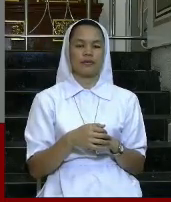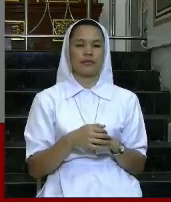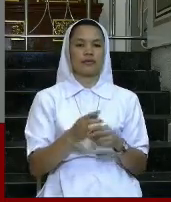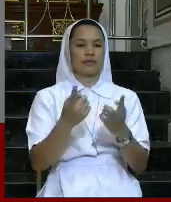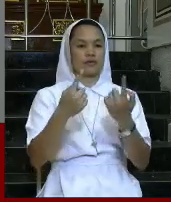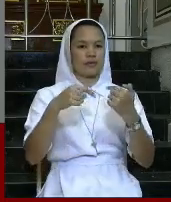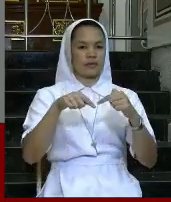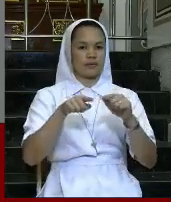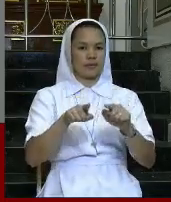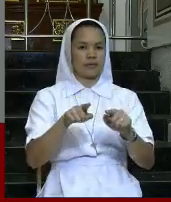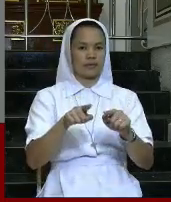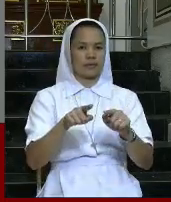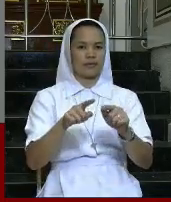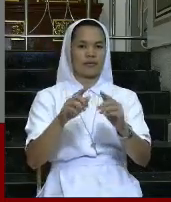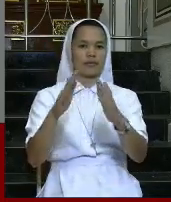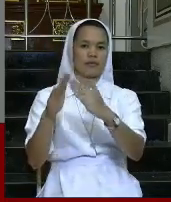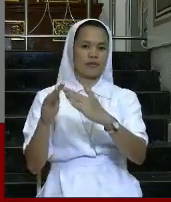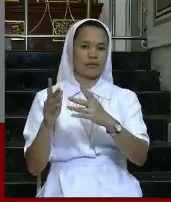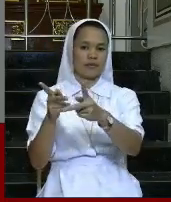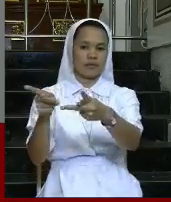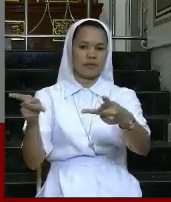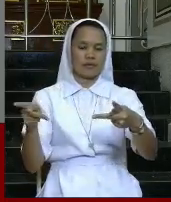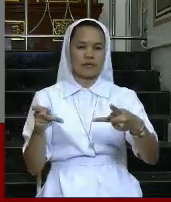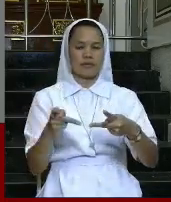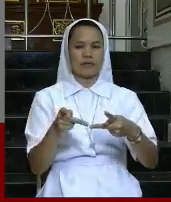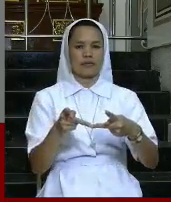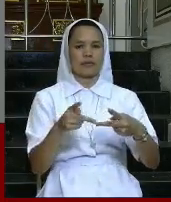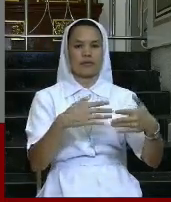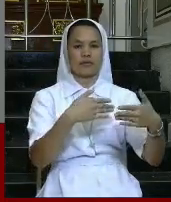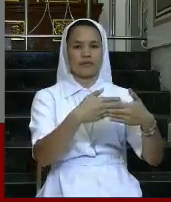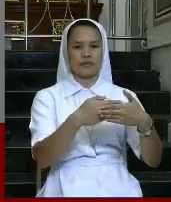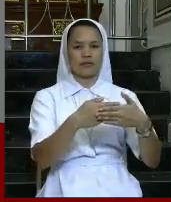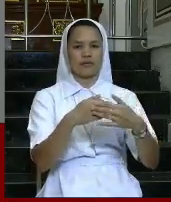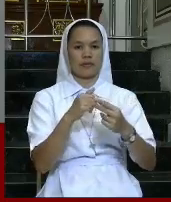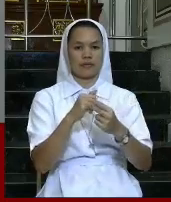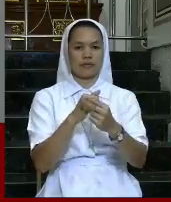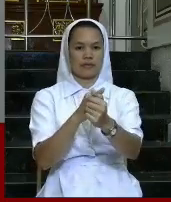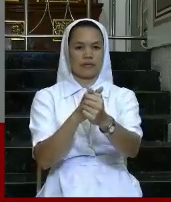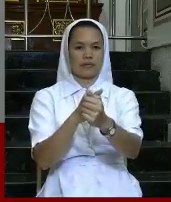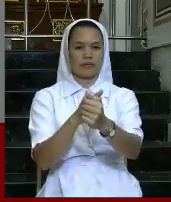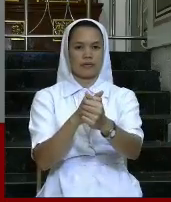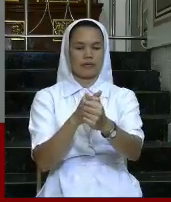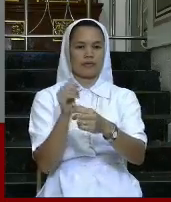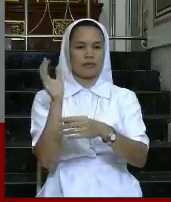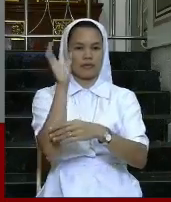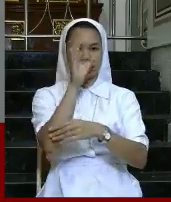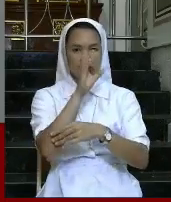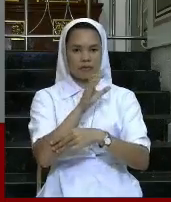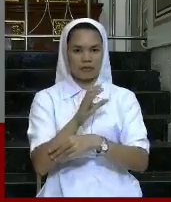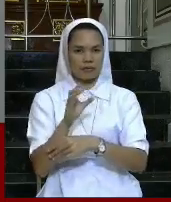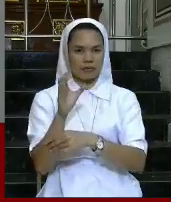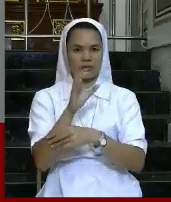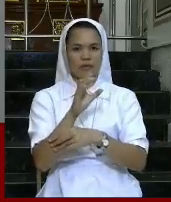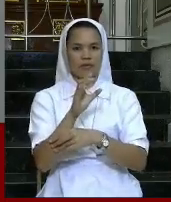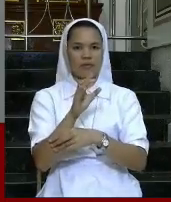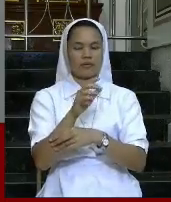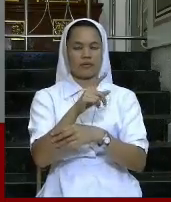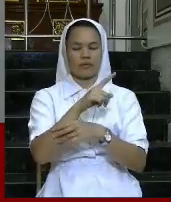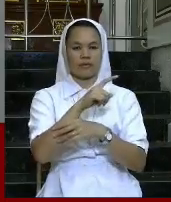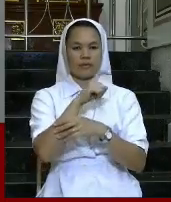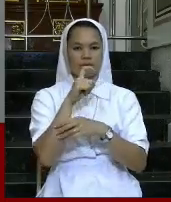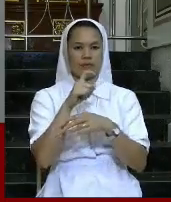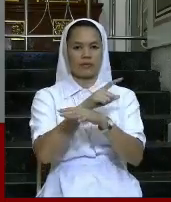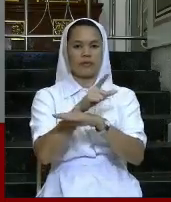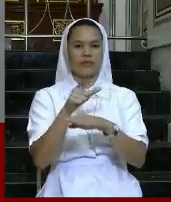"Go into the village opposite you, and immediately you will find an ass tethered